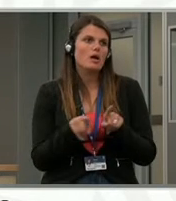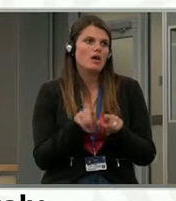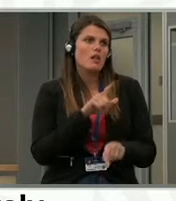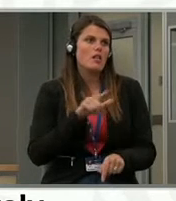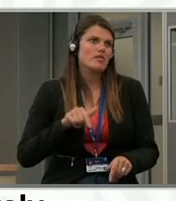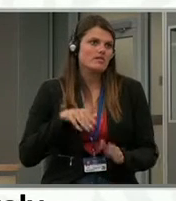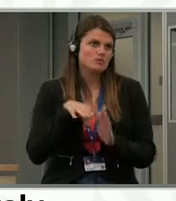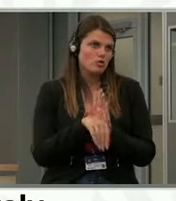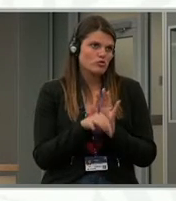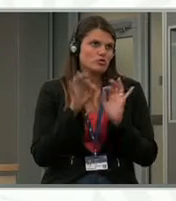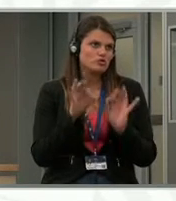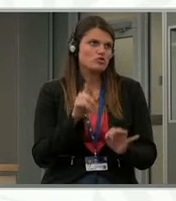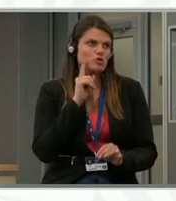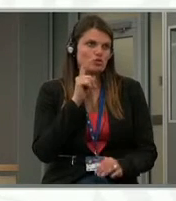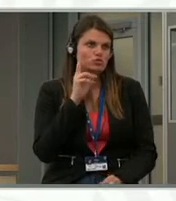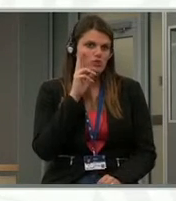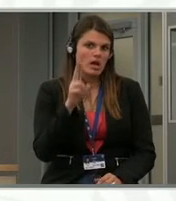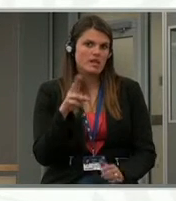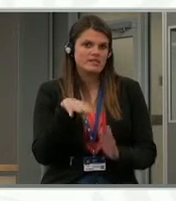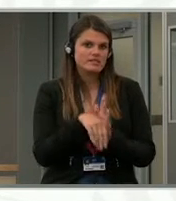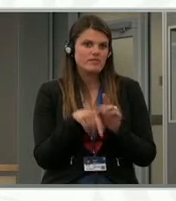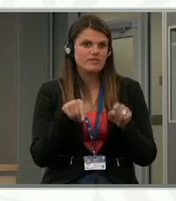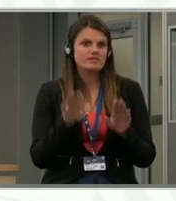possibly the